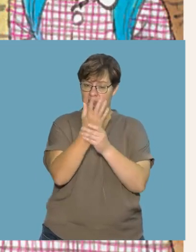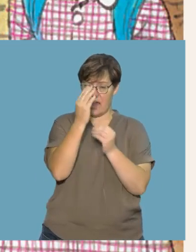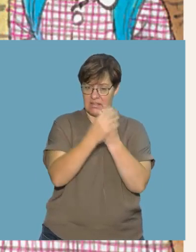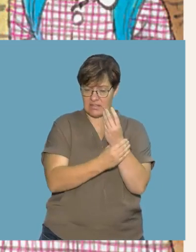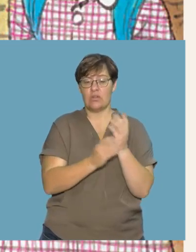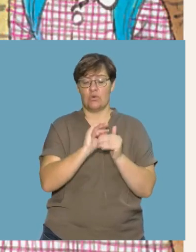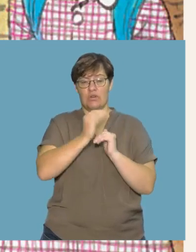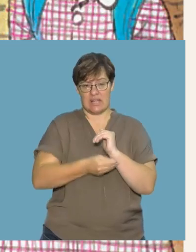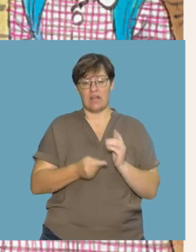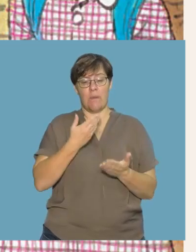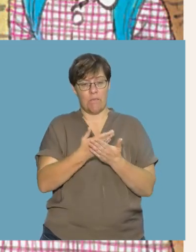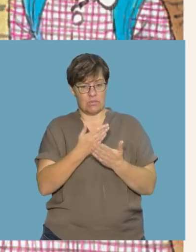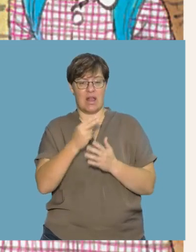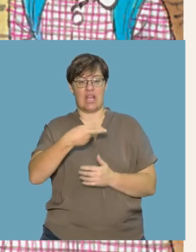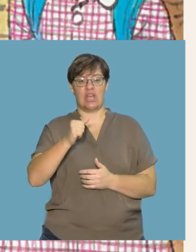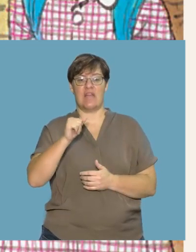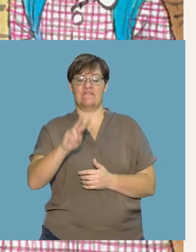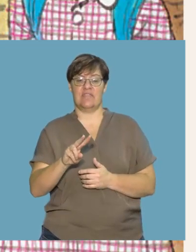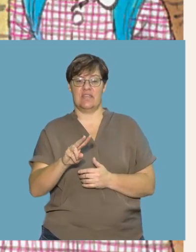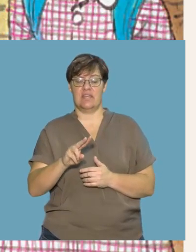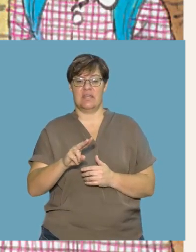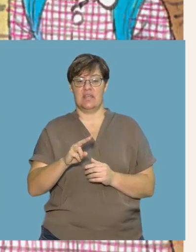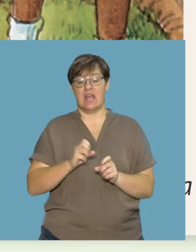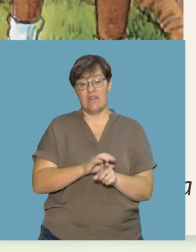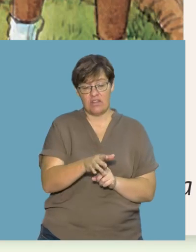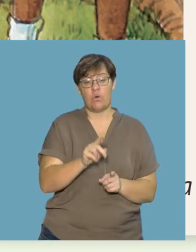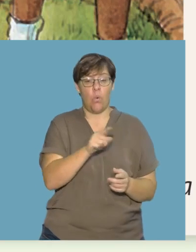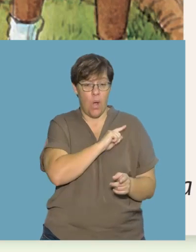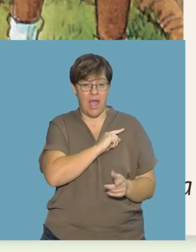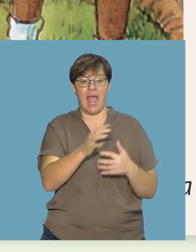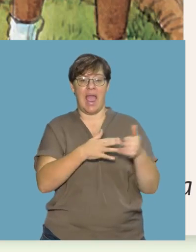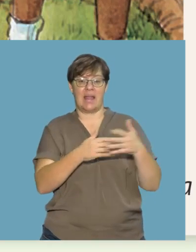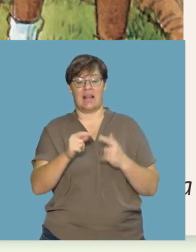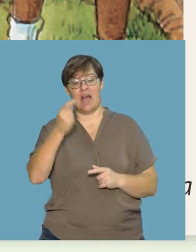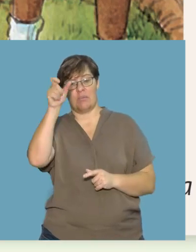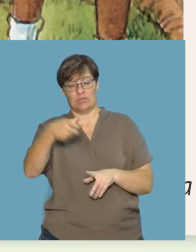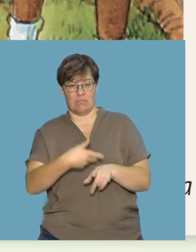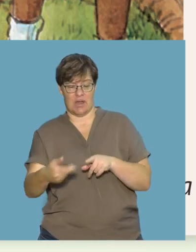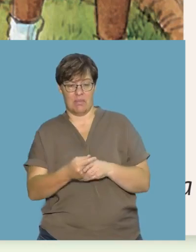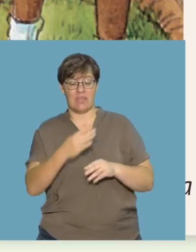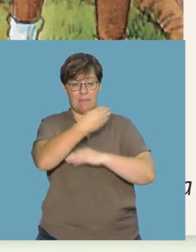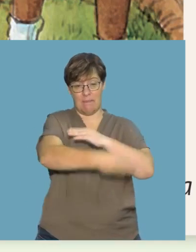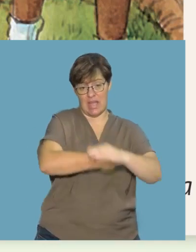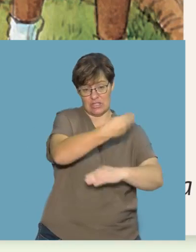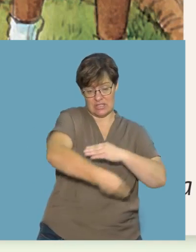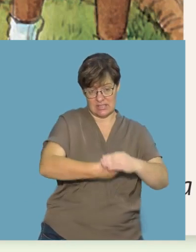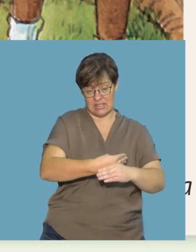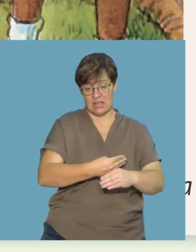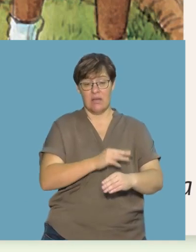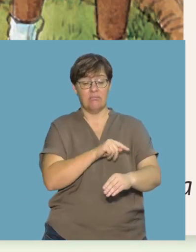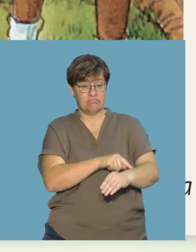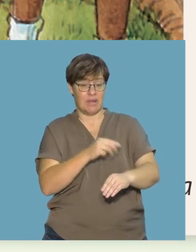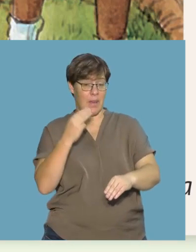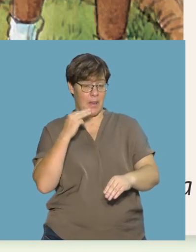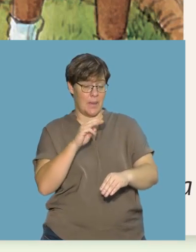HIV infection from handling another person's blood. They bandaged Benny's wound before the ambulance arrived.